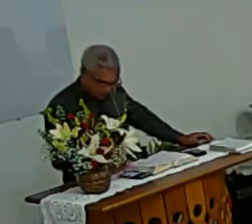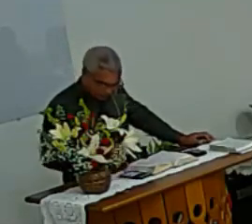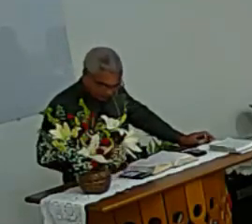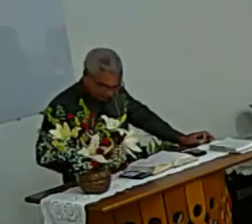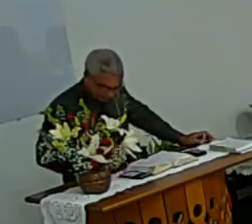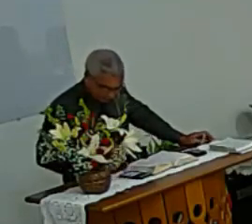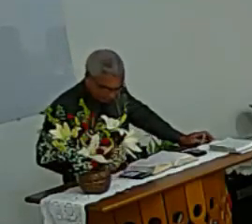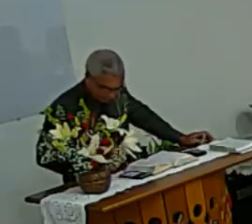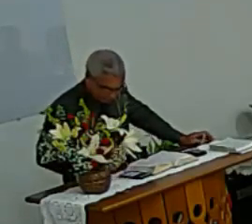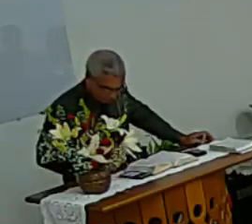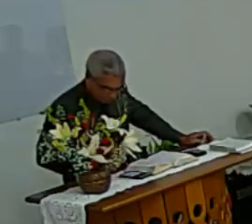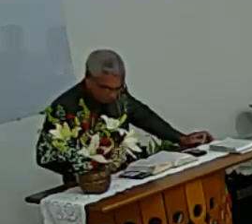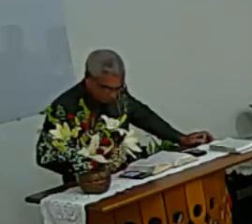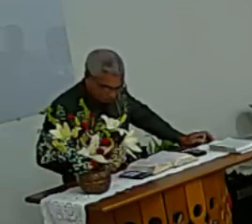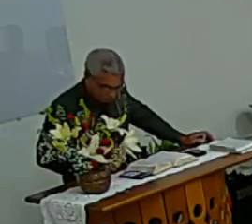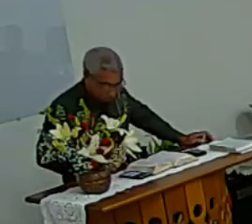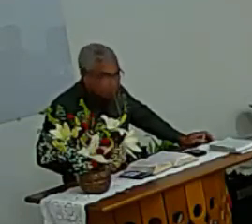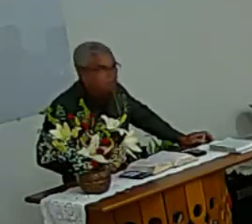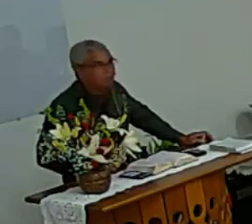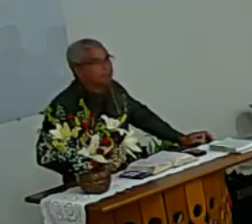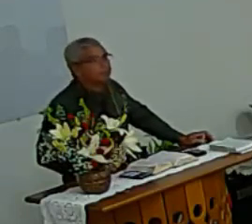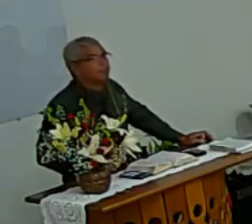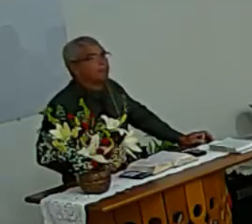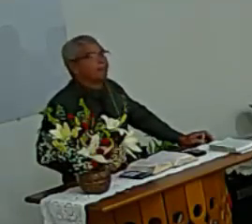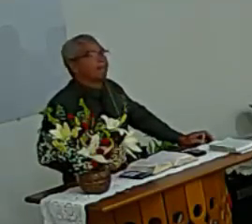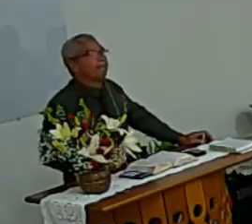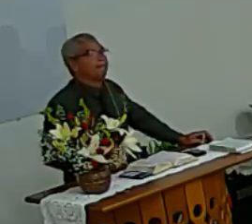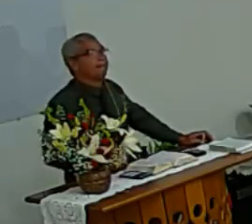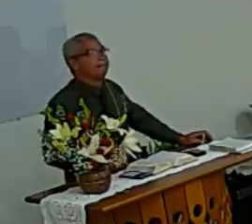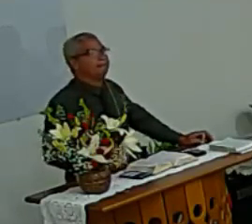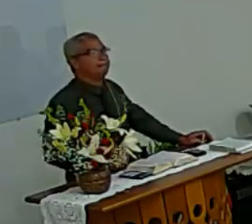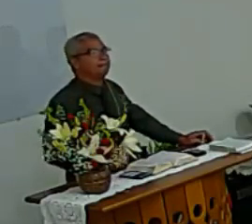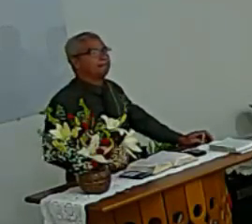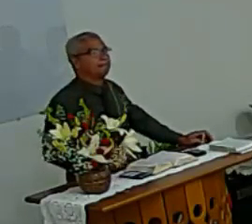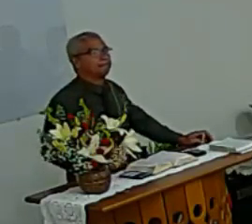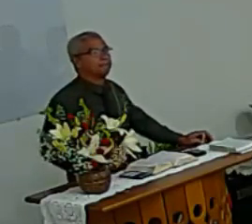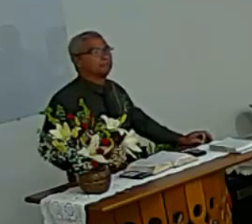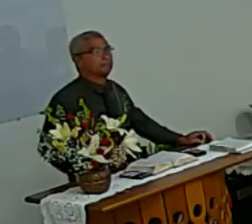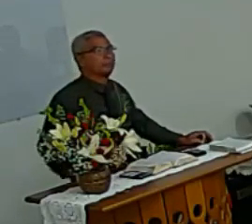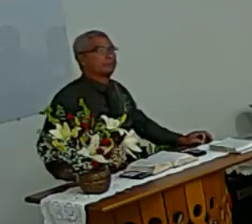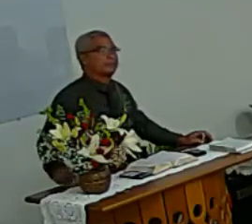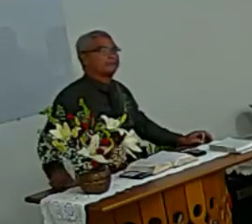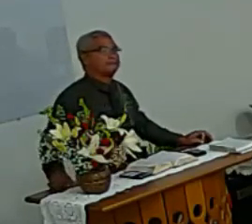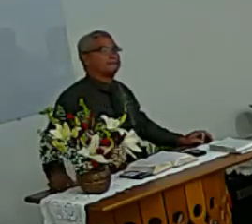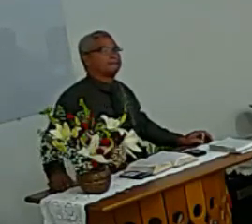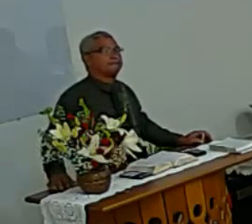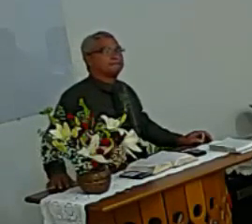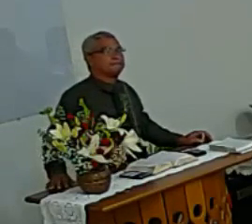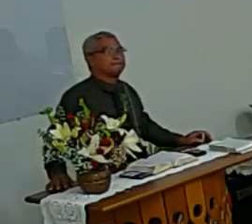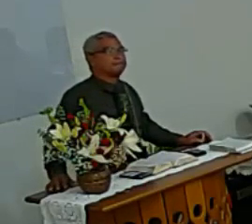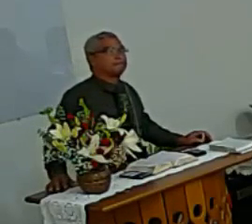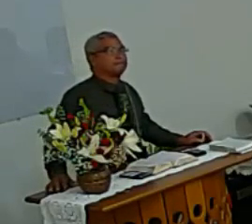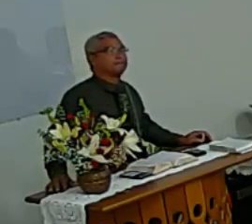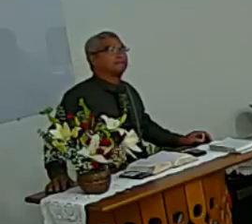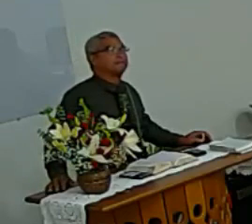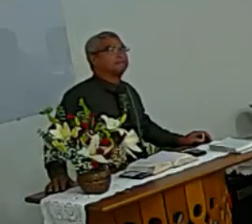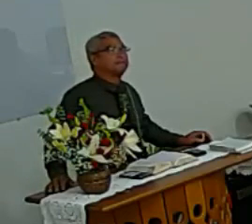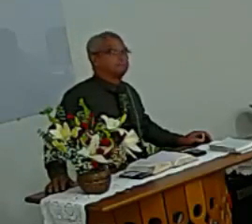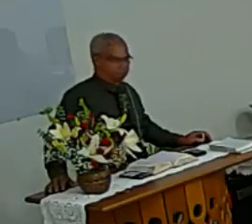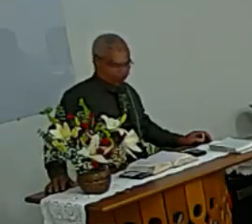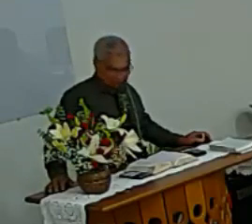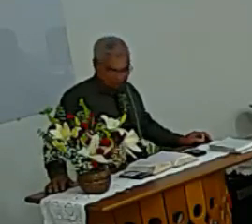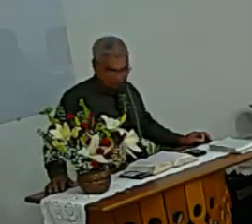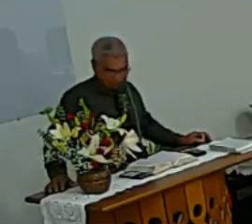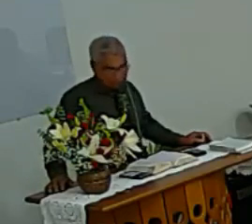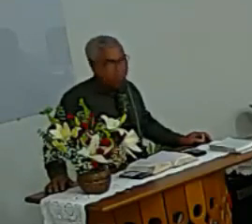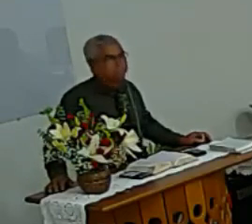We're going to listen now to the Sunday school teaching transmitted by satellite from Presbyterian Brazil.